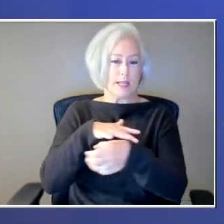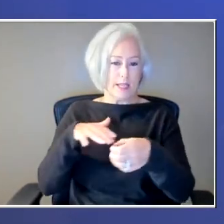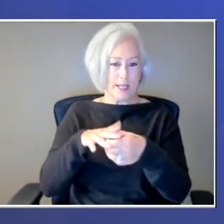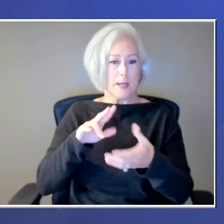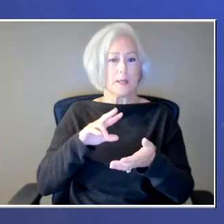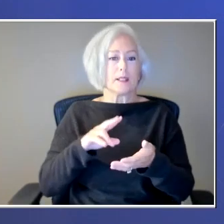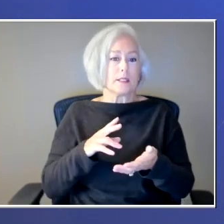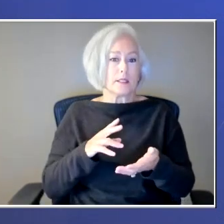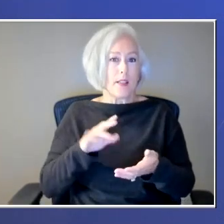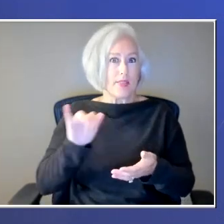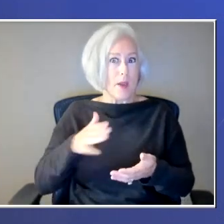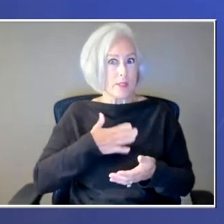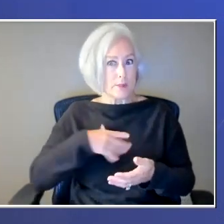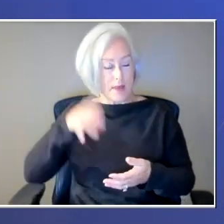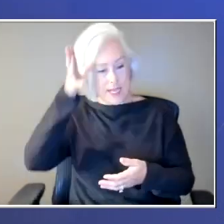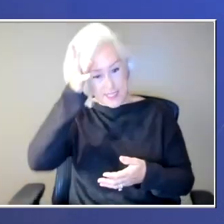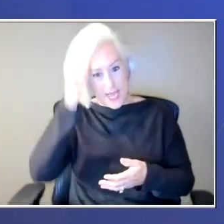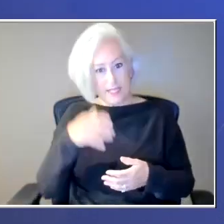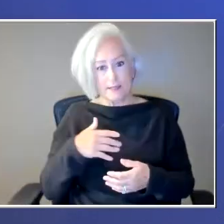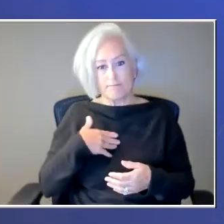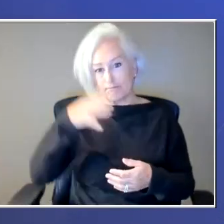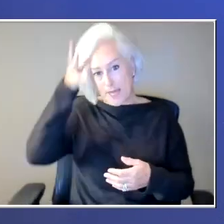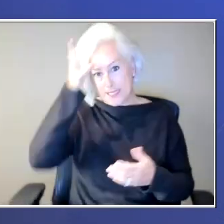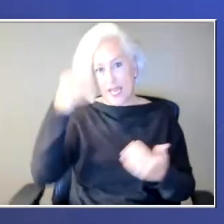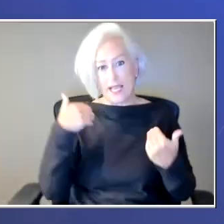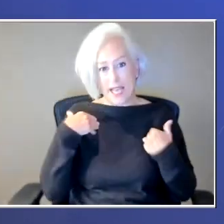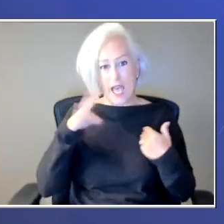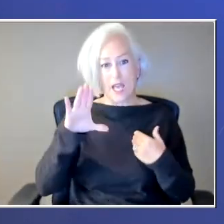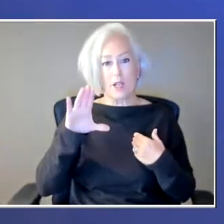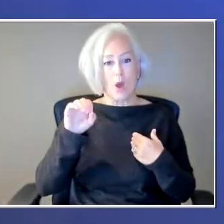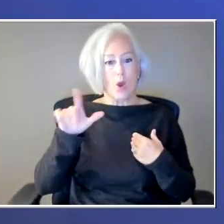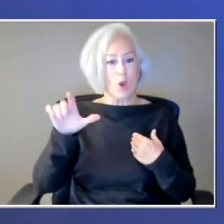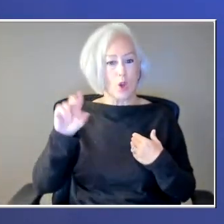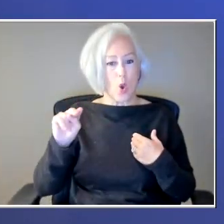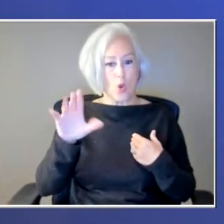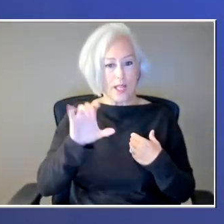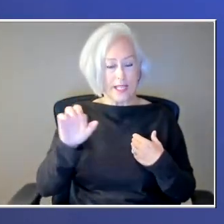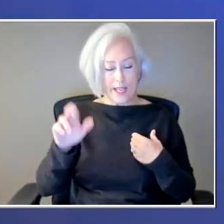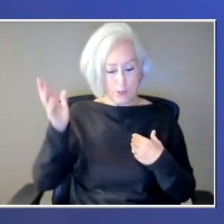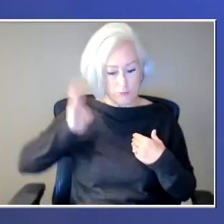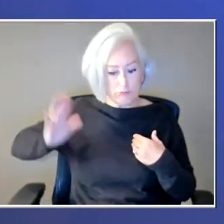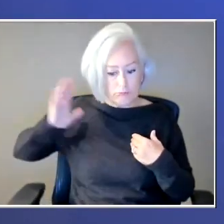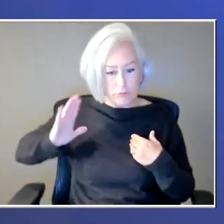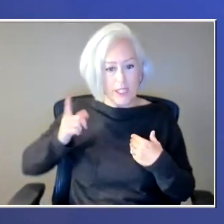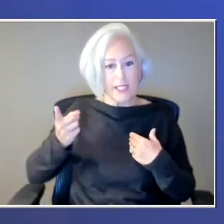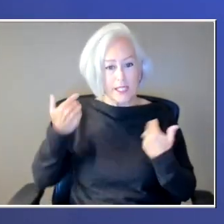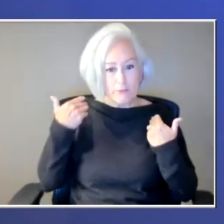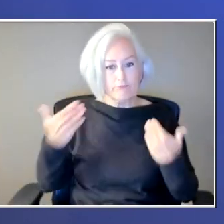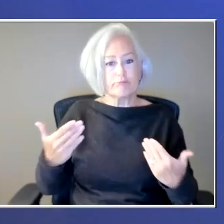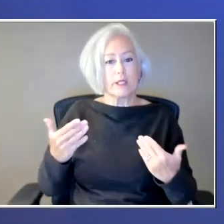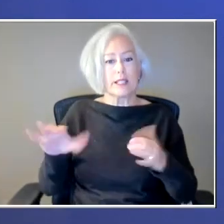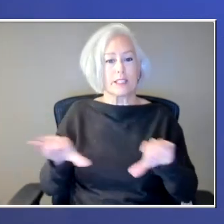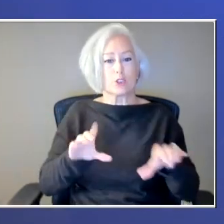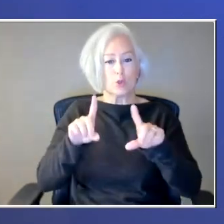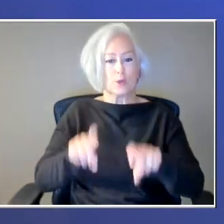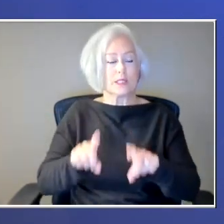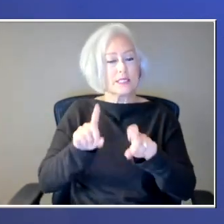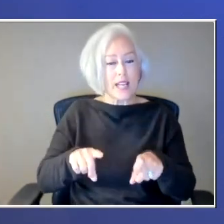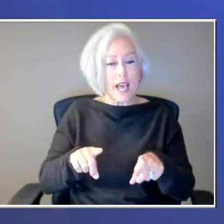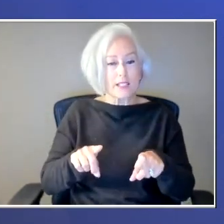he had had colon cancer years prior, he went ahead and did the test just to